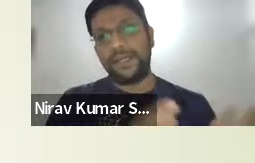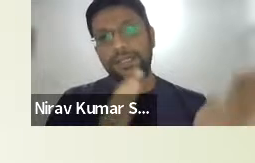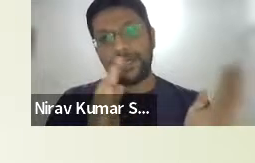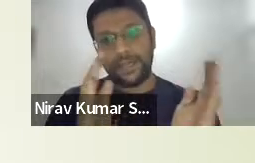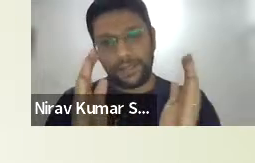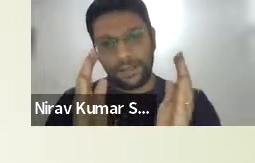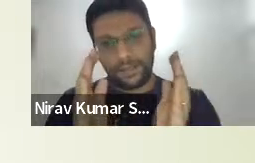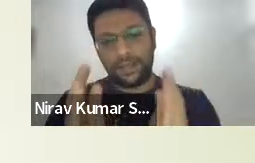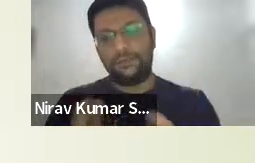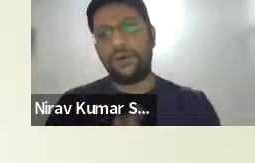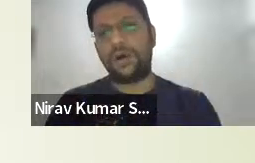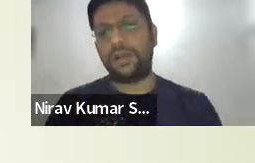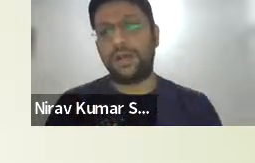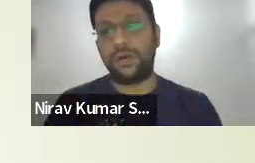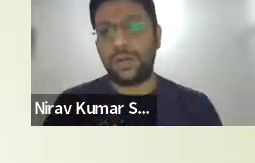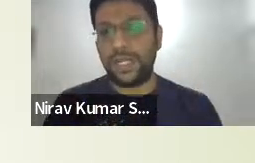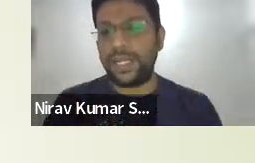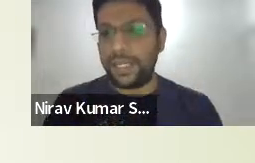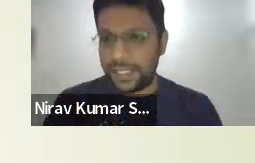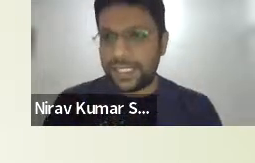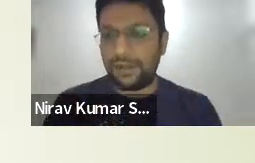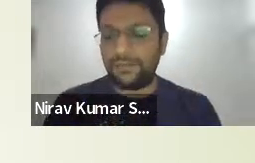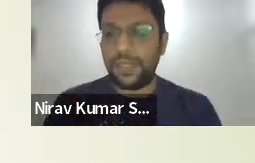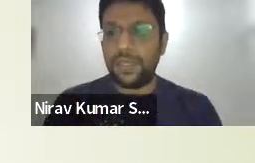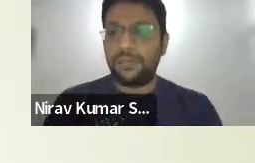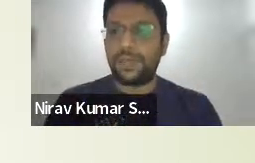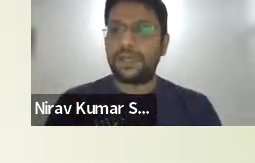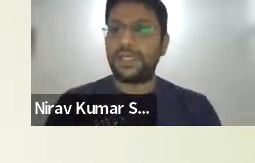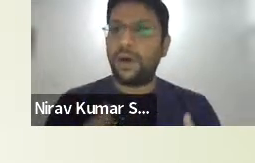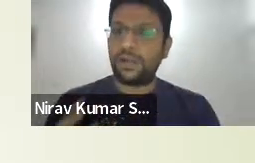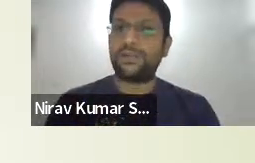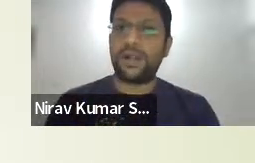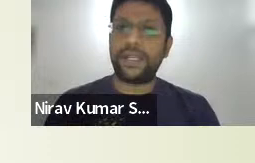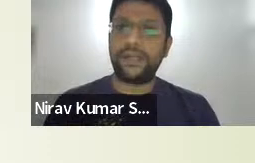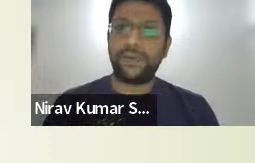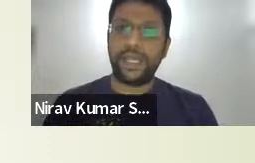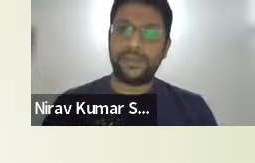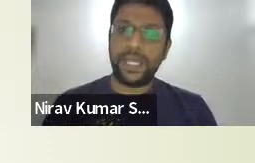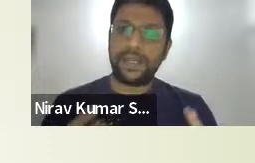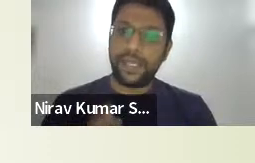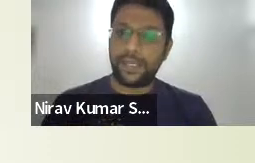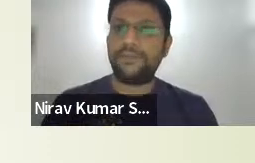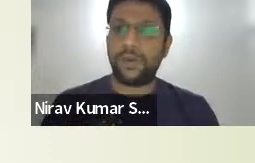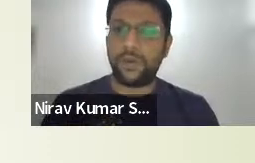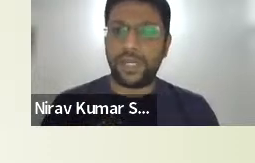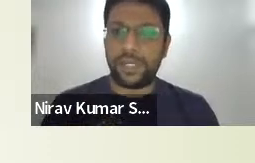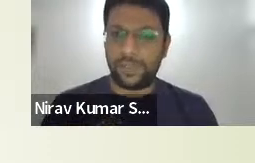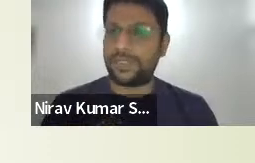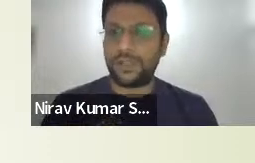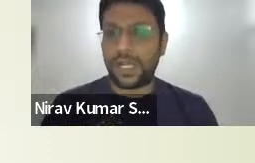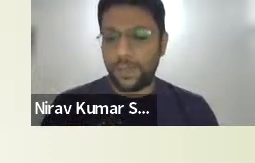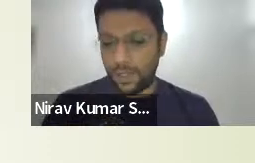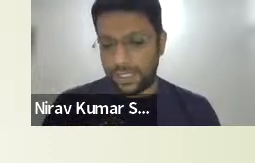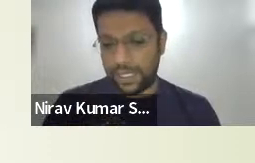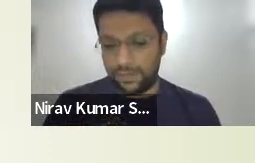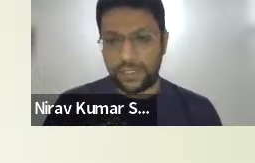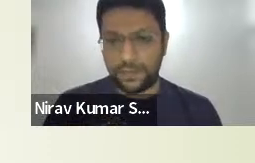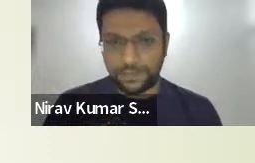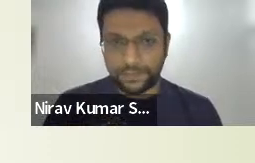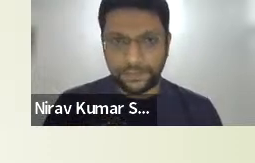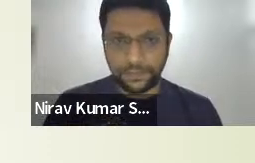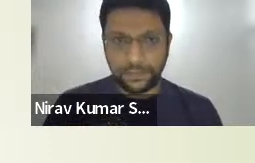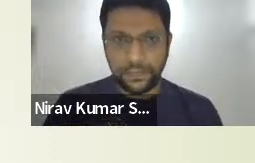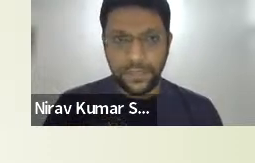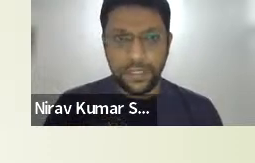accessibility standards for OTT itself, because a lot of content today is being created for OTT, which is not coming on